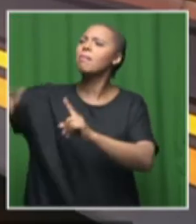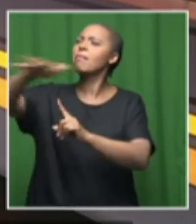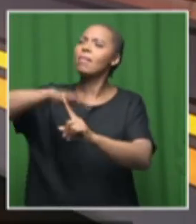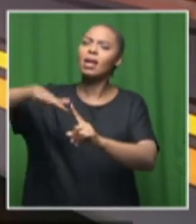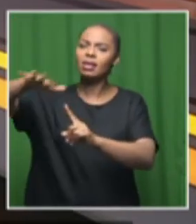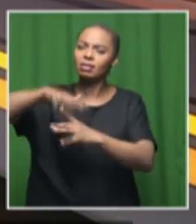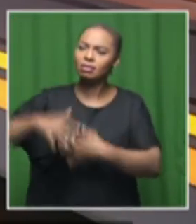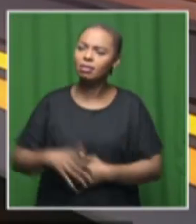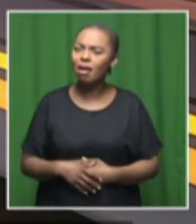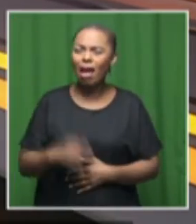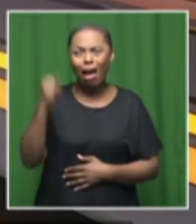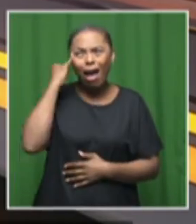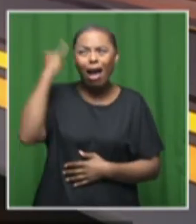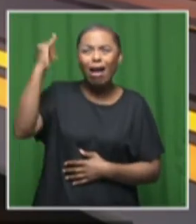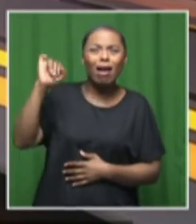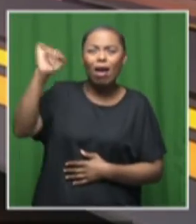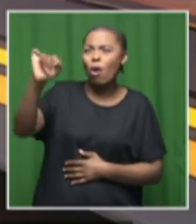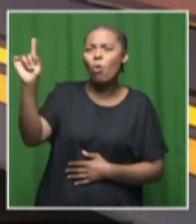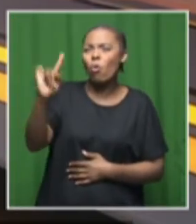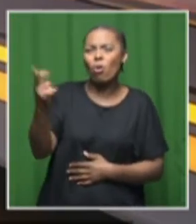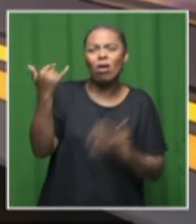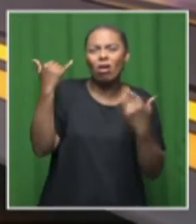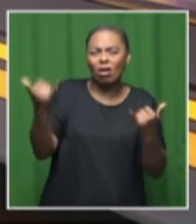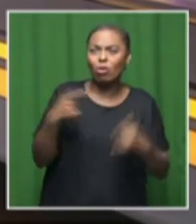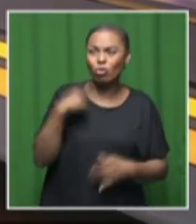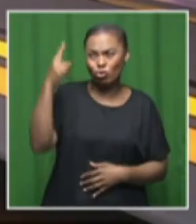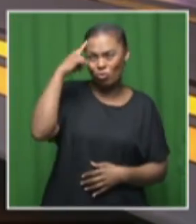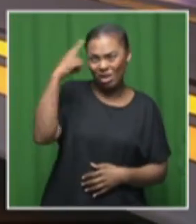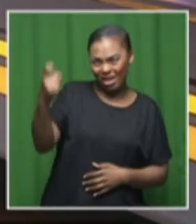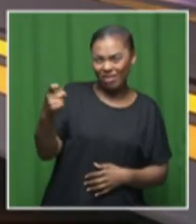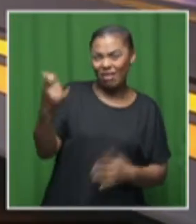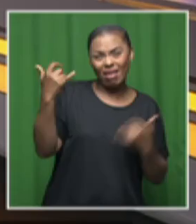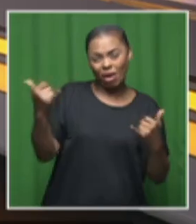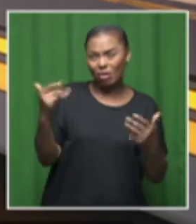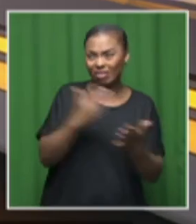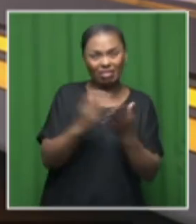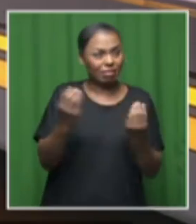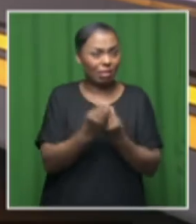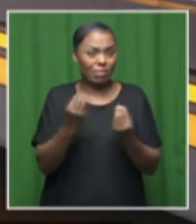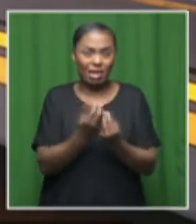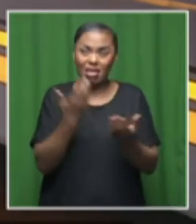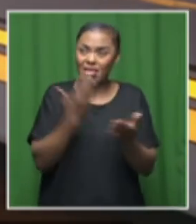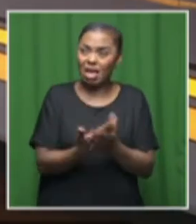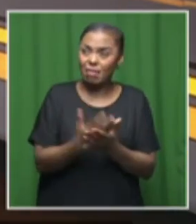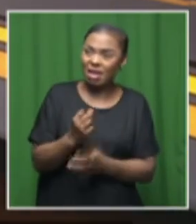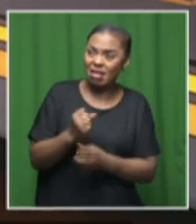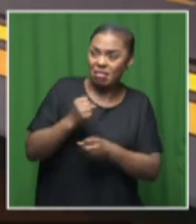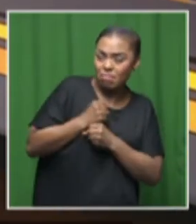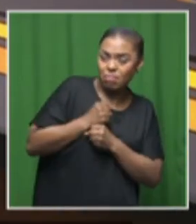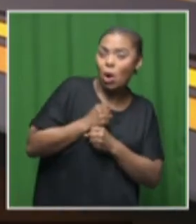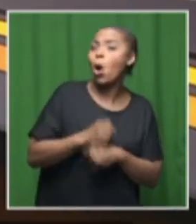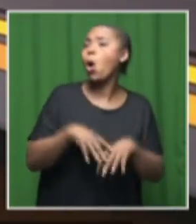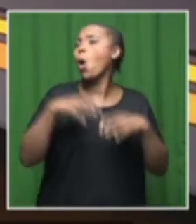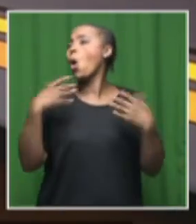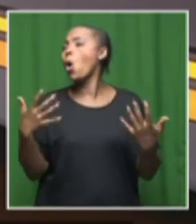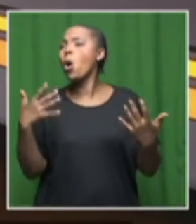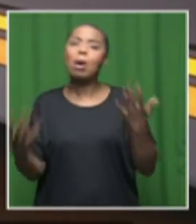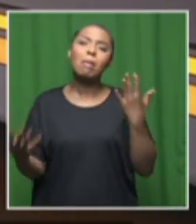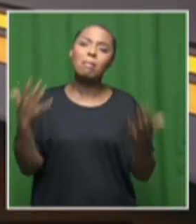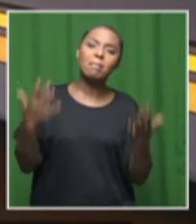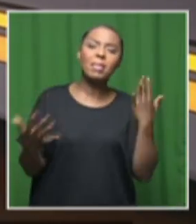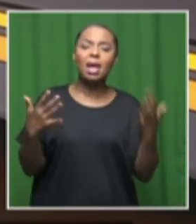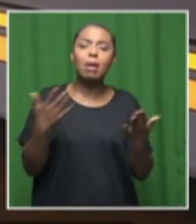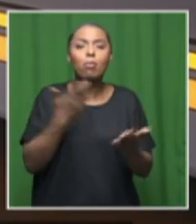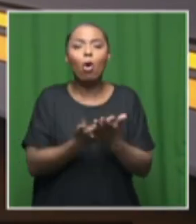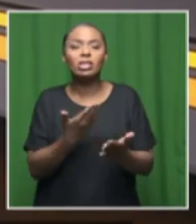What is your prognosis here? Do you believe that this is something that could be contained, or is it possible